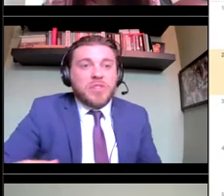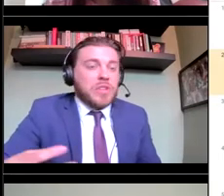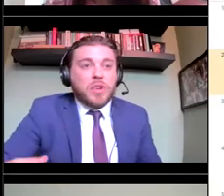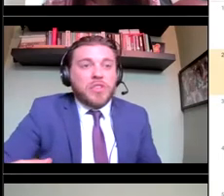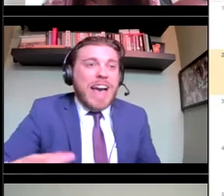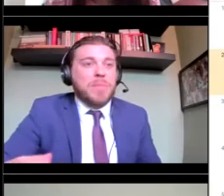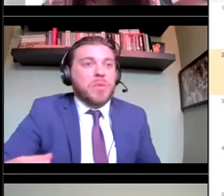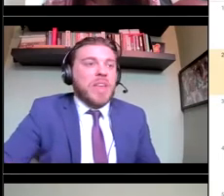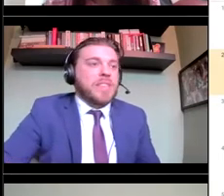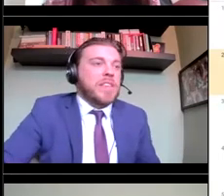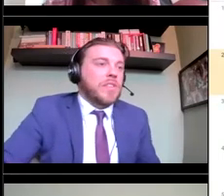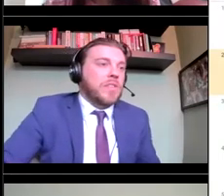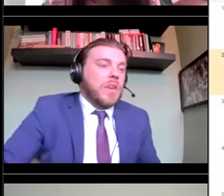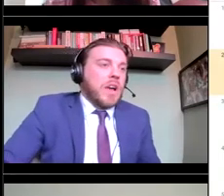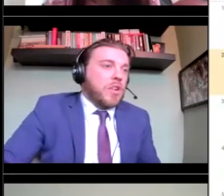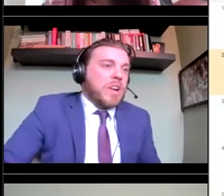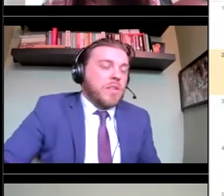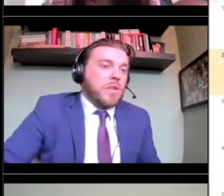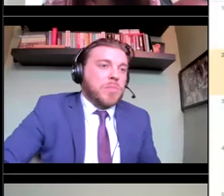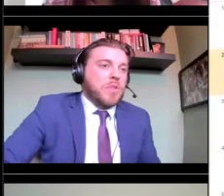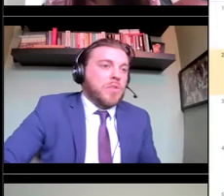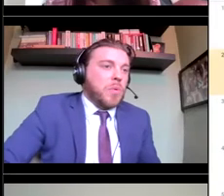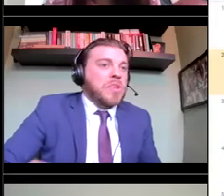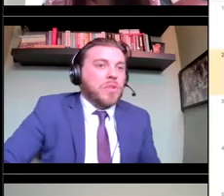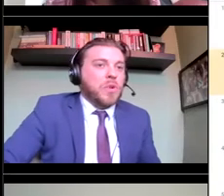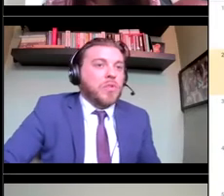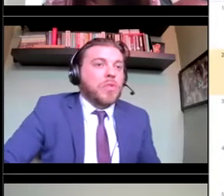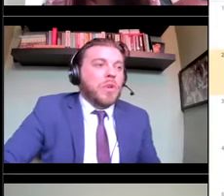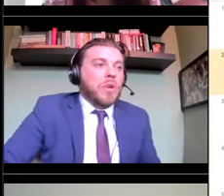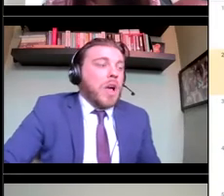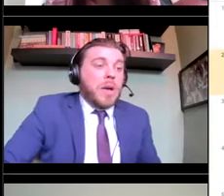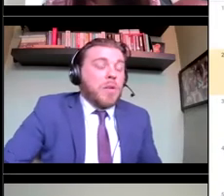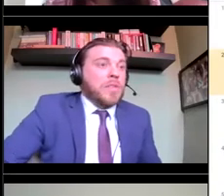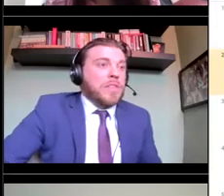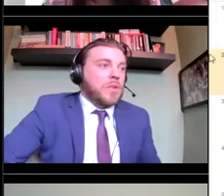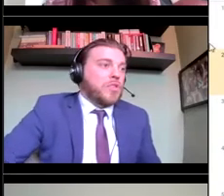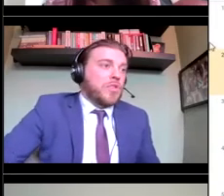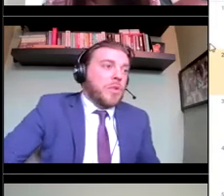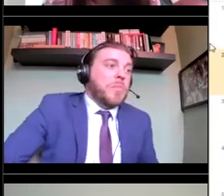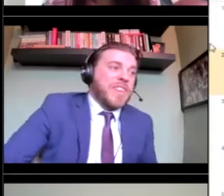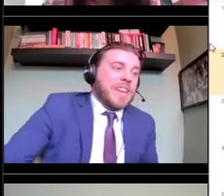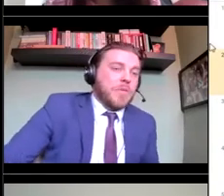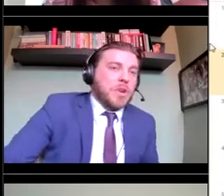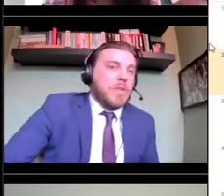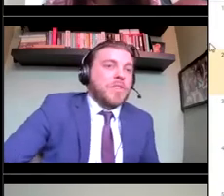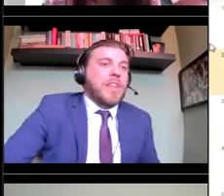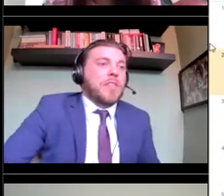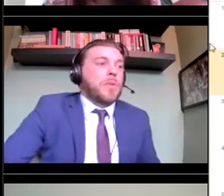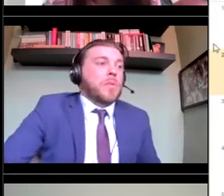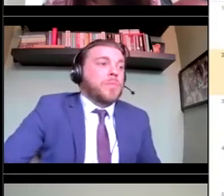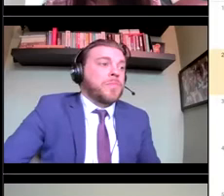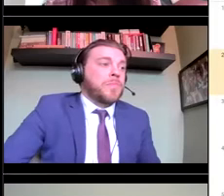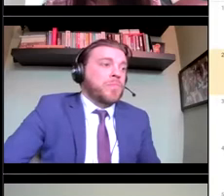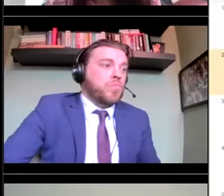questions and discussions happening with head teachers are a great starting point to open discussions around exclusions, particularly from a governance